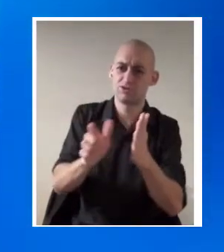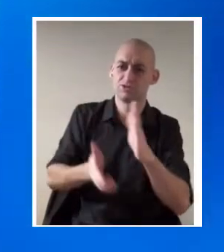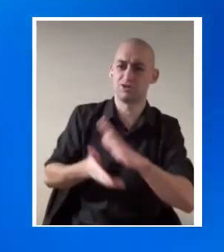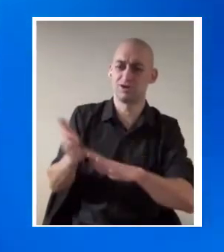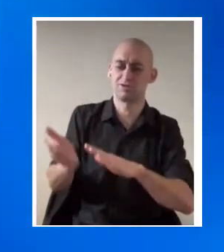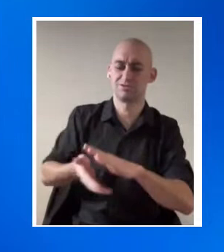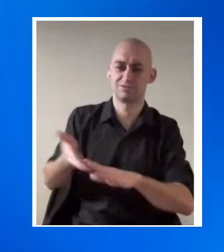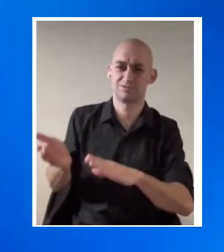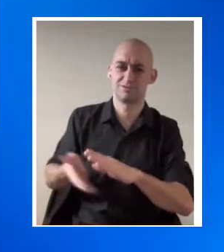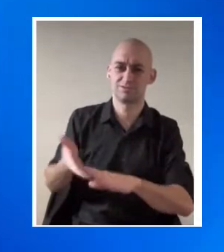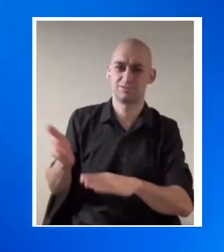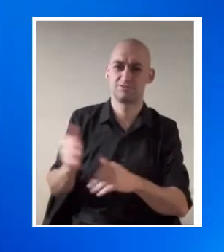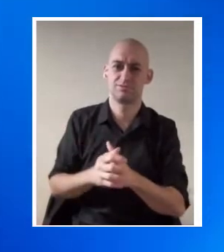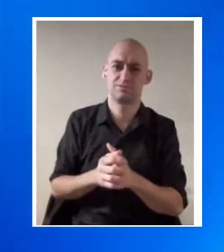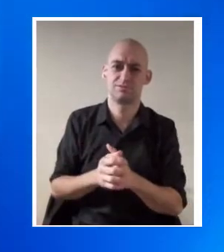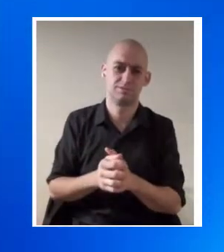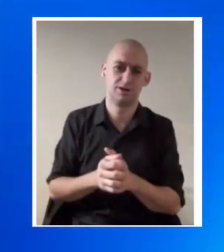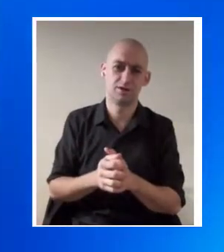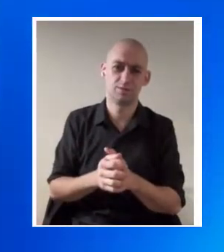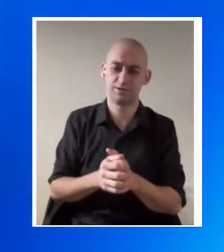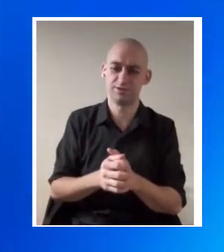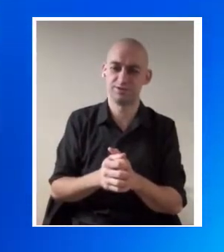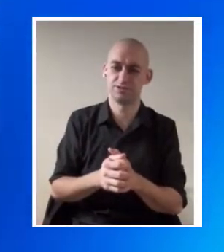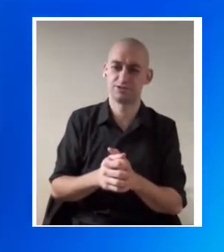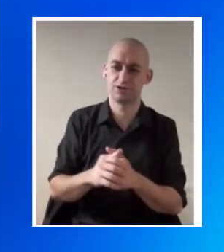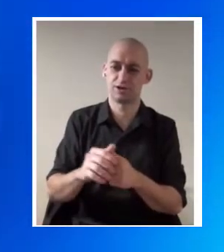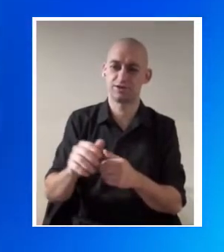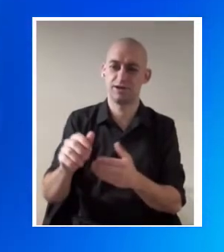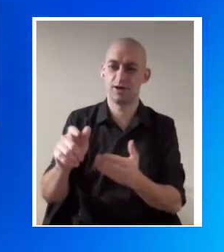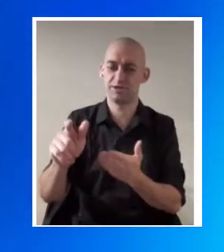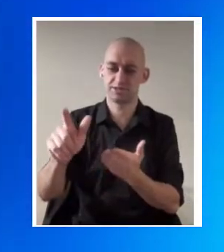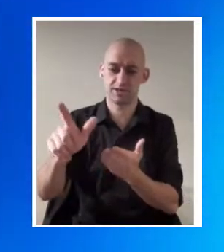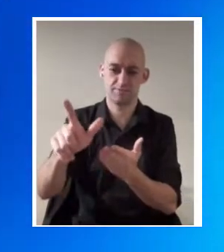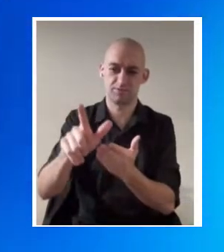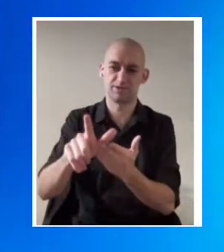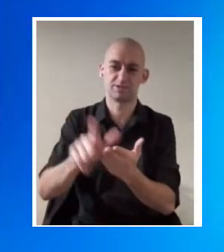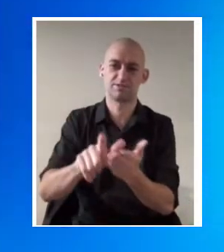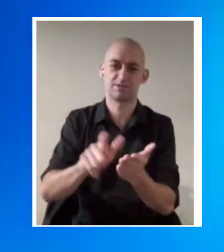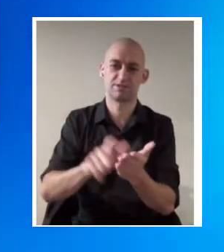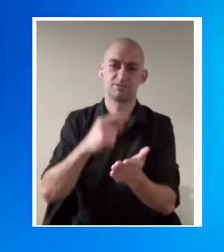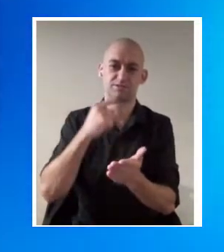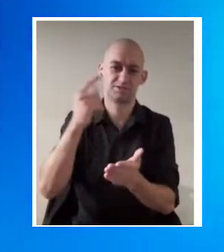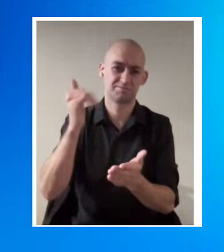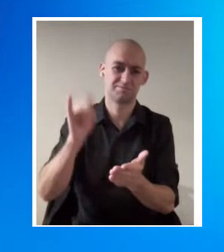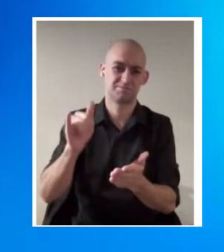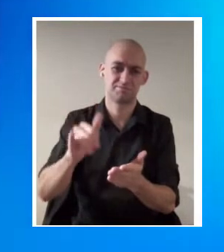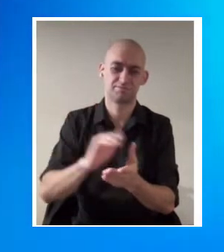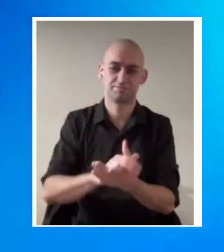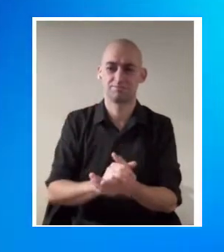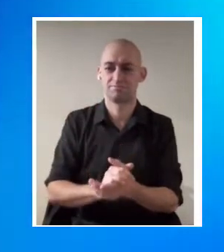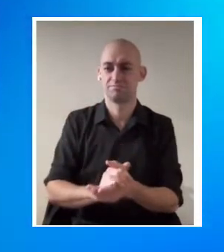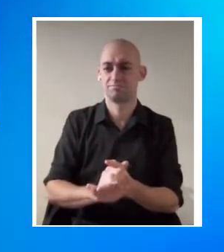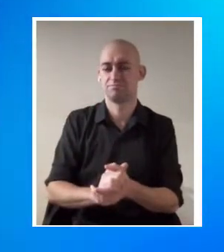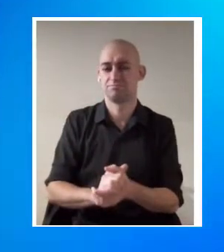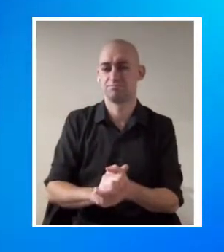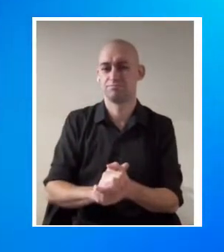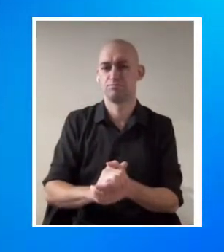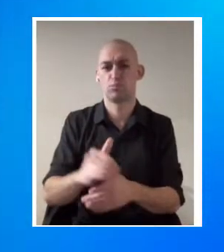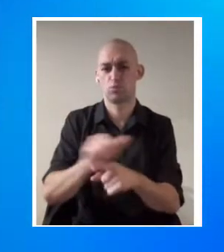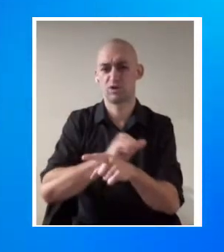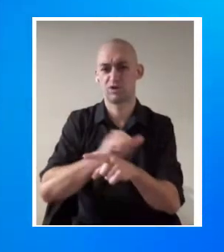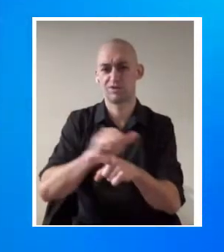community needs, and market conditions, as well as the survey results. By mid-April of